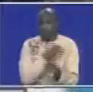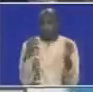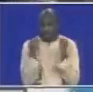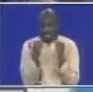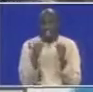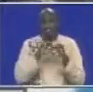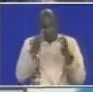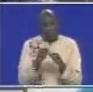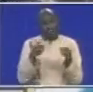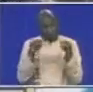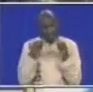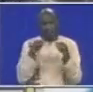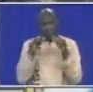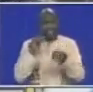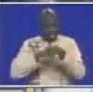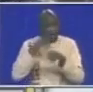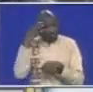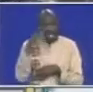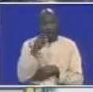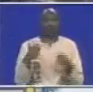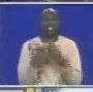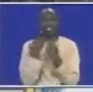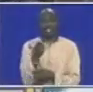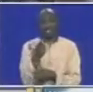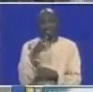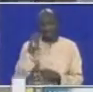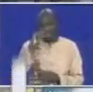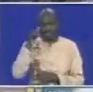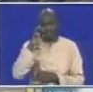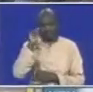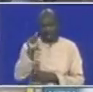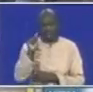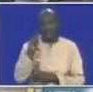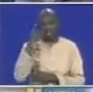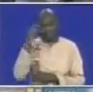been waiting since they learned of the tragedy. Najma Ismail, KTN.